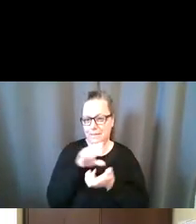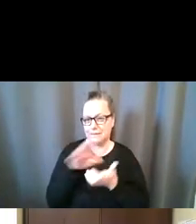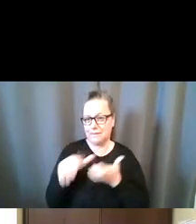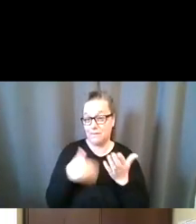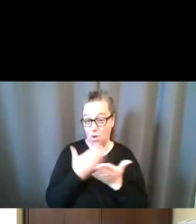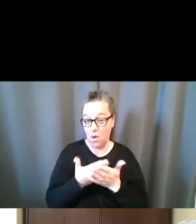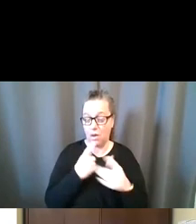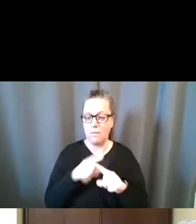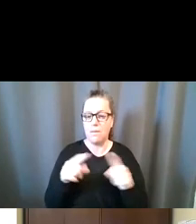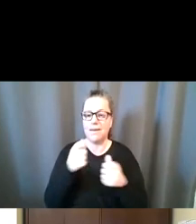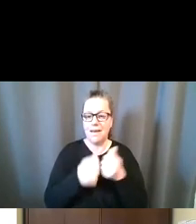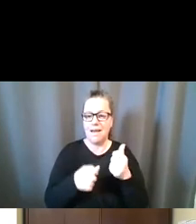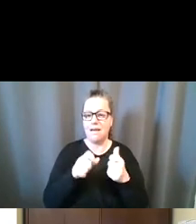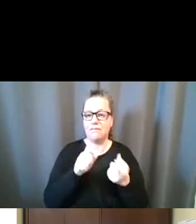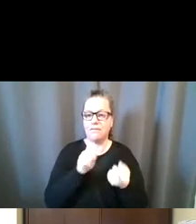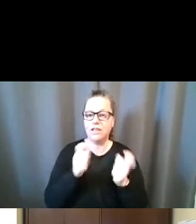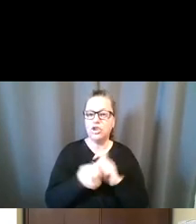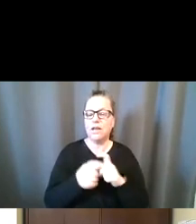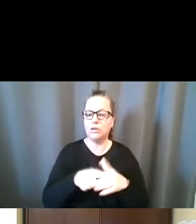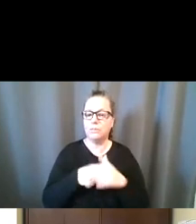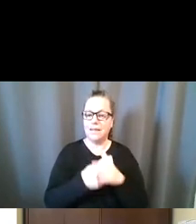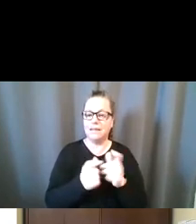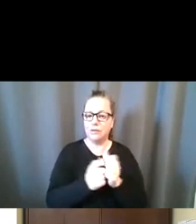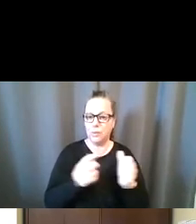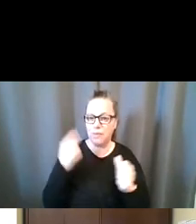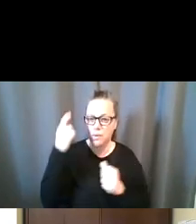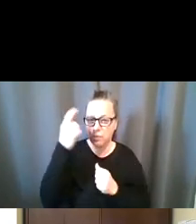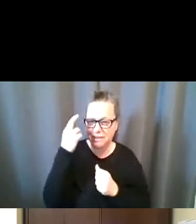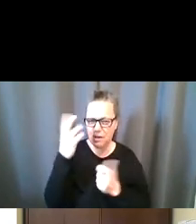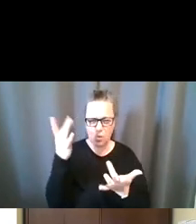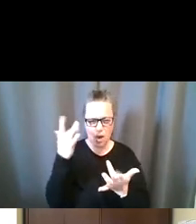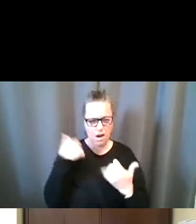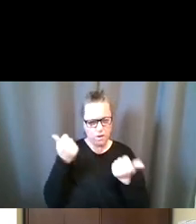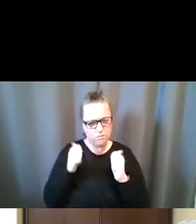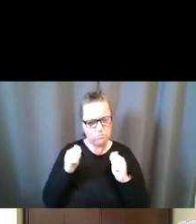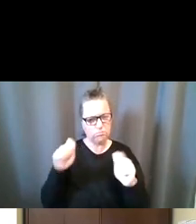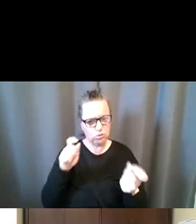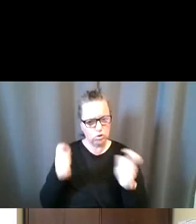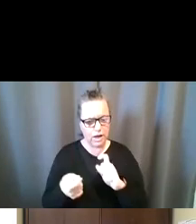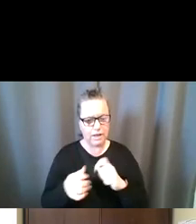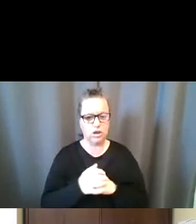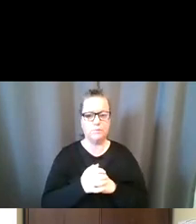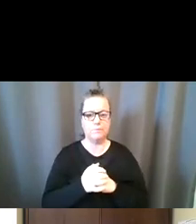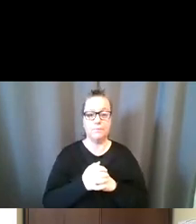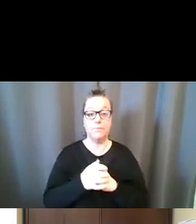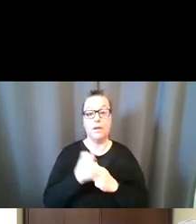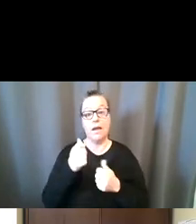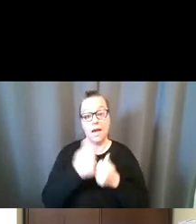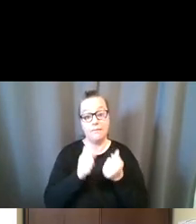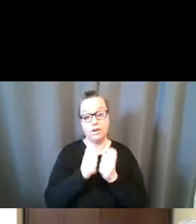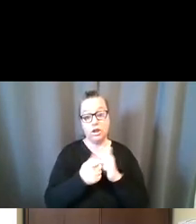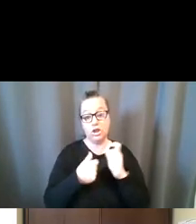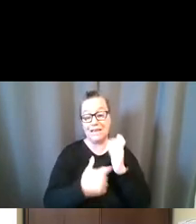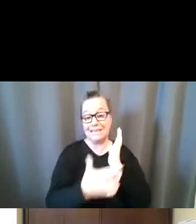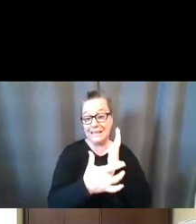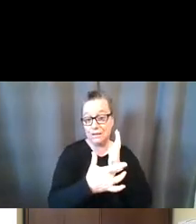but every change begins with a reason. Why are we putting the effort and energy into this initiative? Every change has a technical side where we